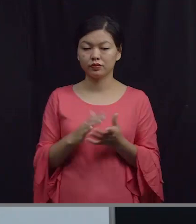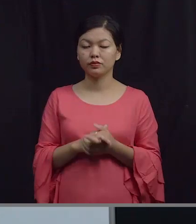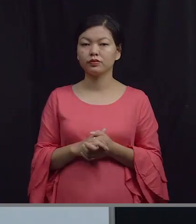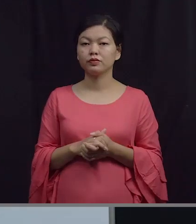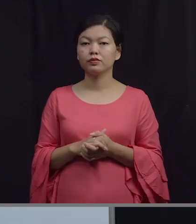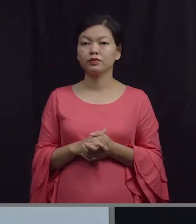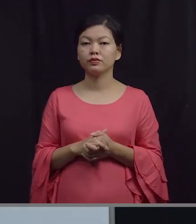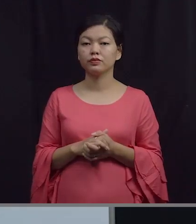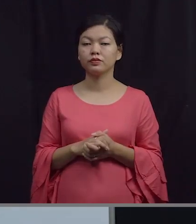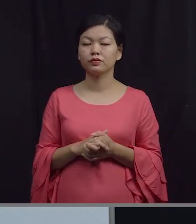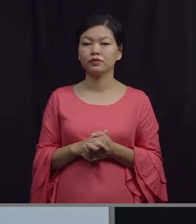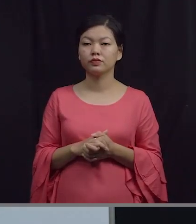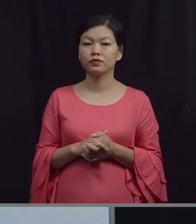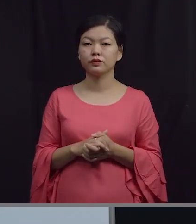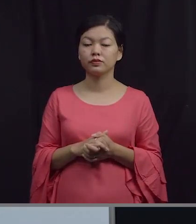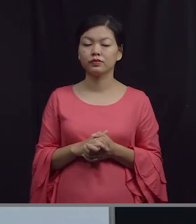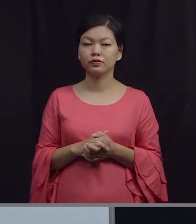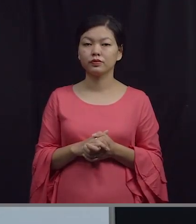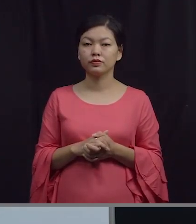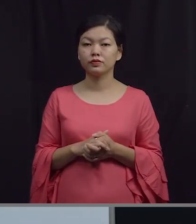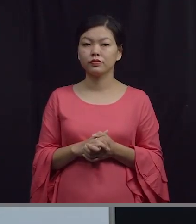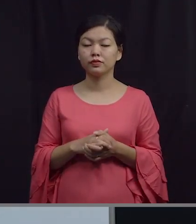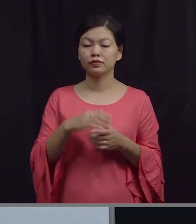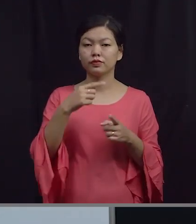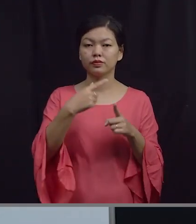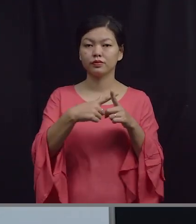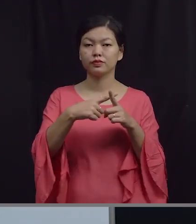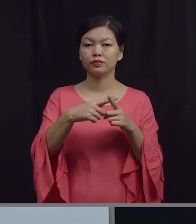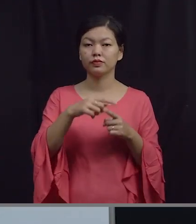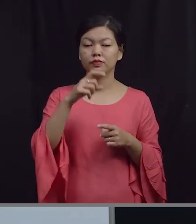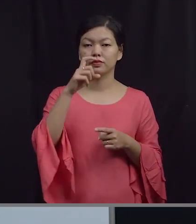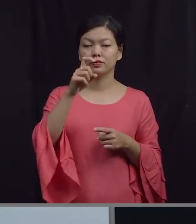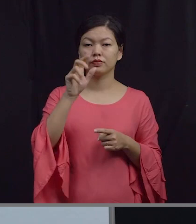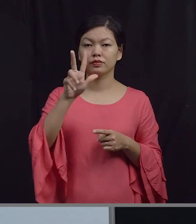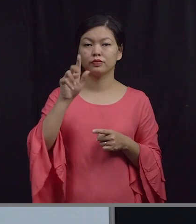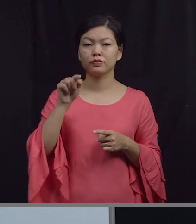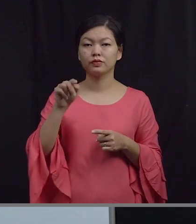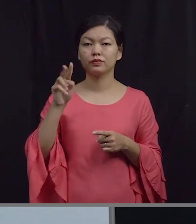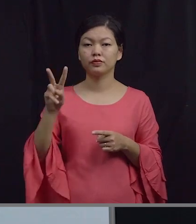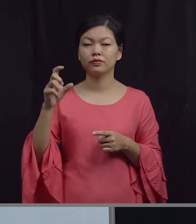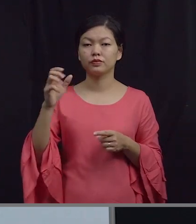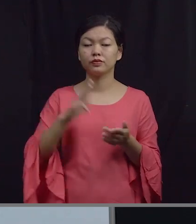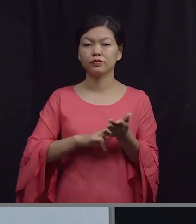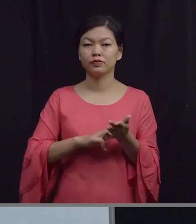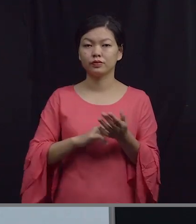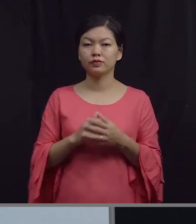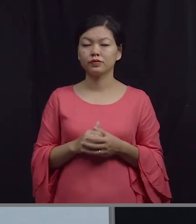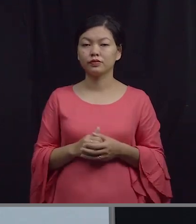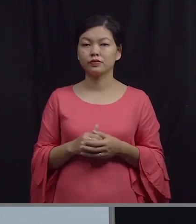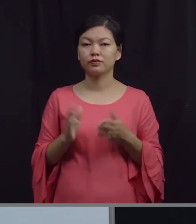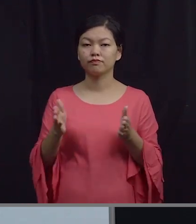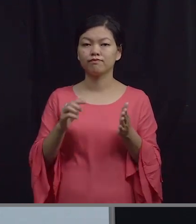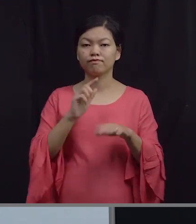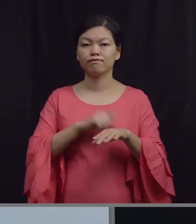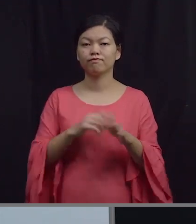be that is plus 78.2 centimeter. Okay, because shortage of